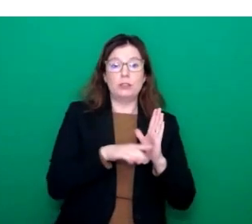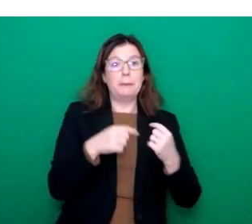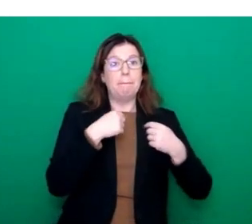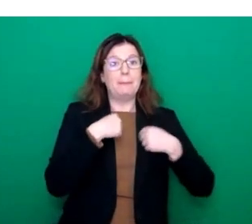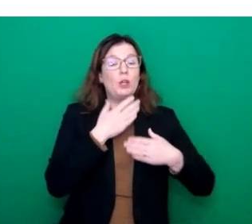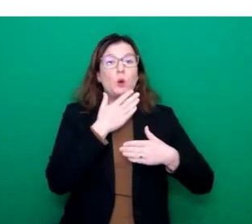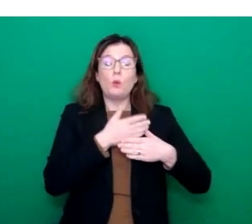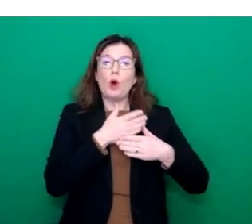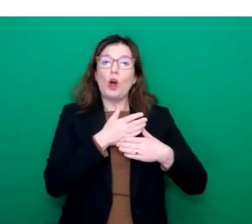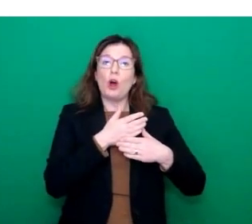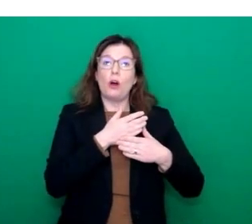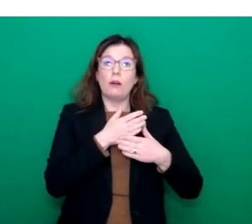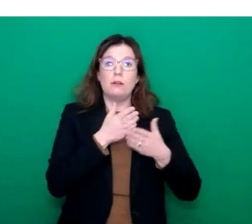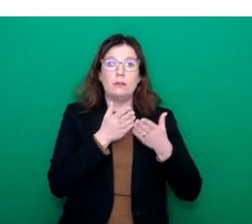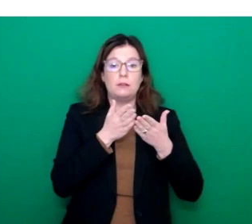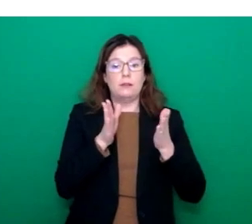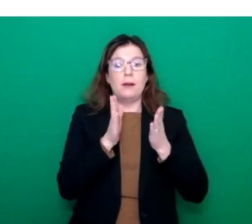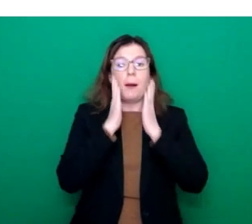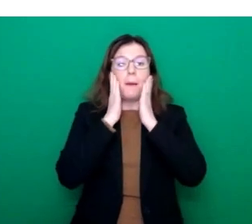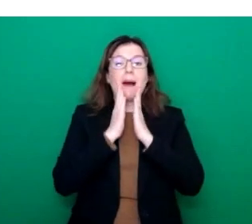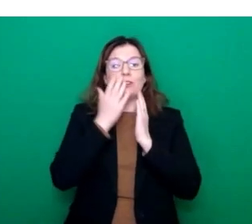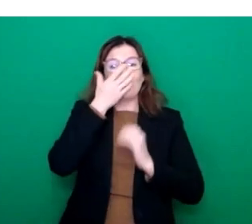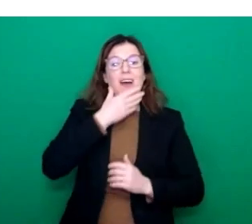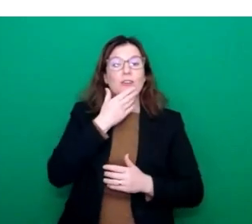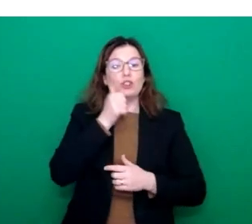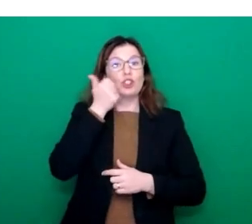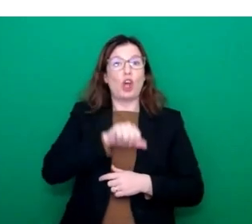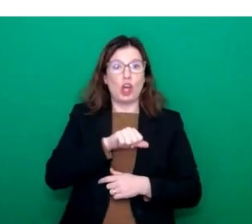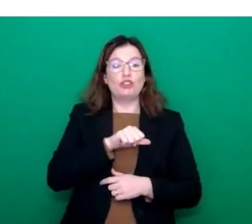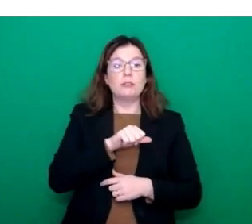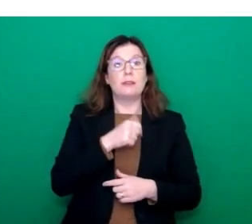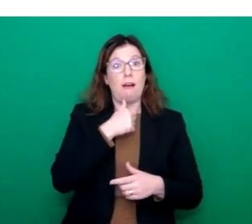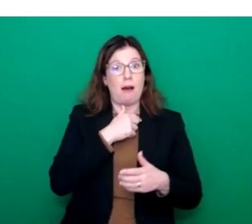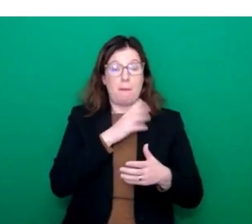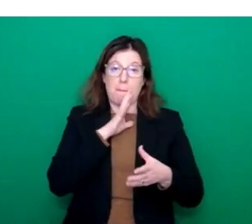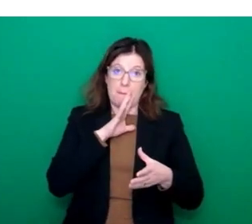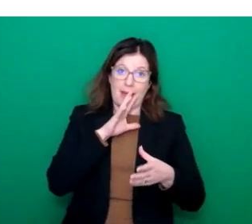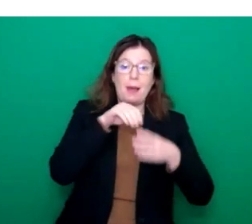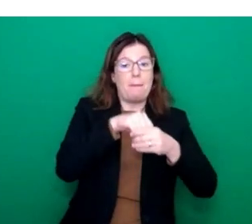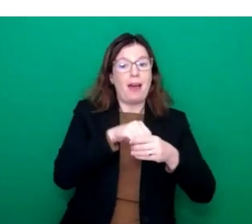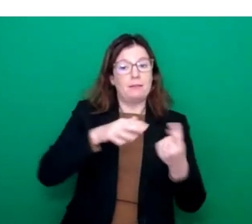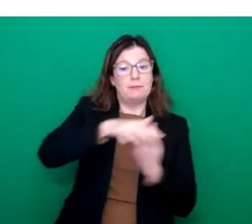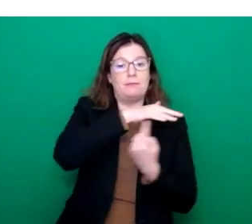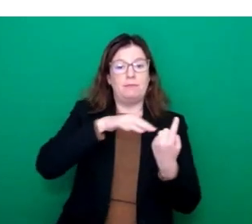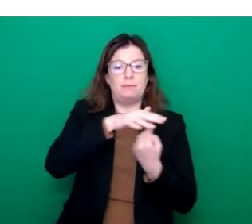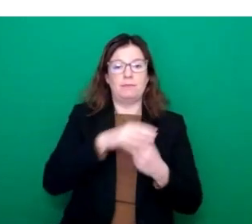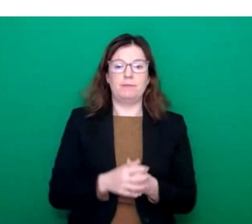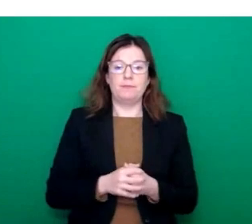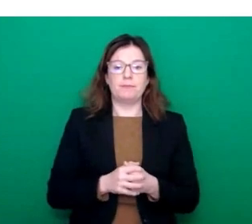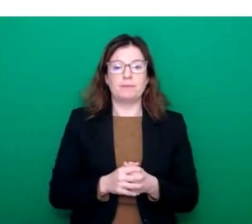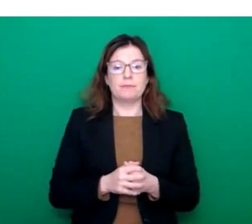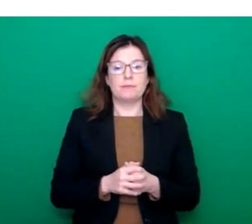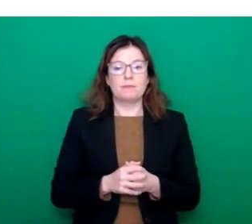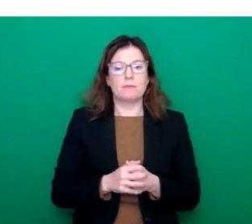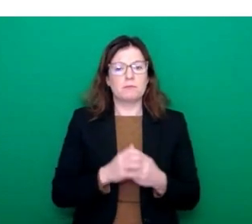within oral and maxillofacial surgery, and I'm actually fully embedded within oral and maxillofacial surgery. I would say